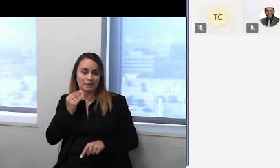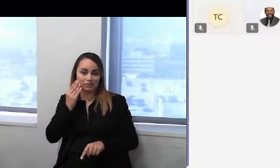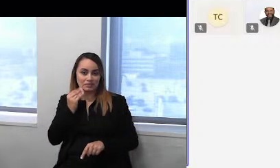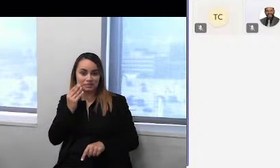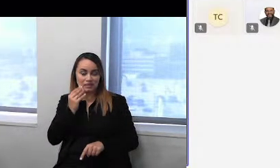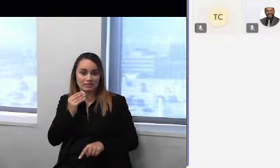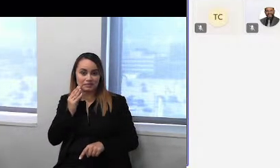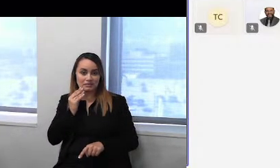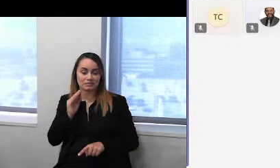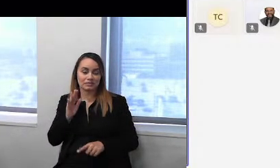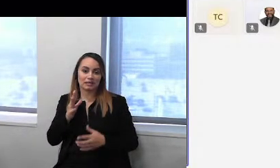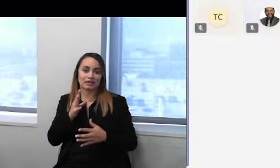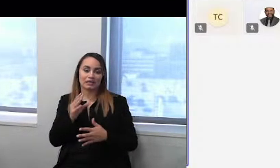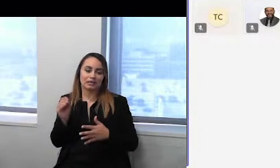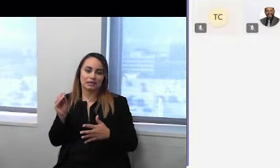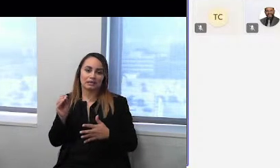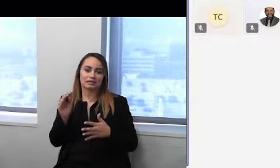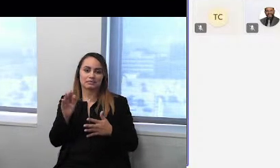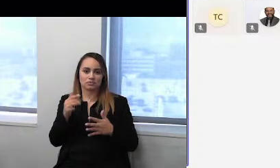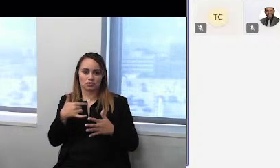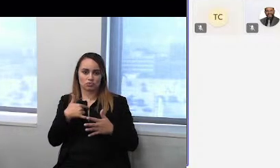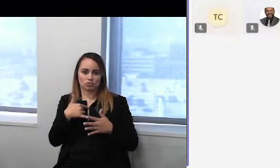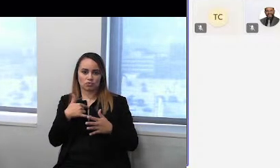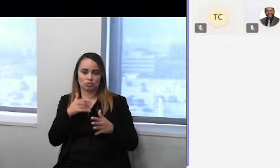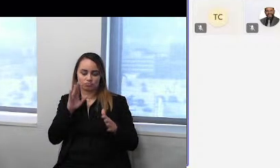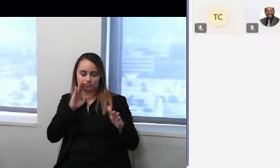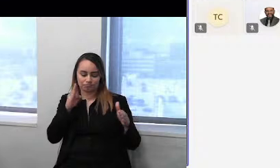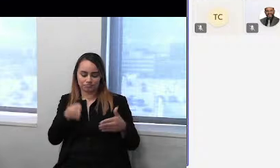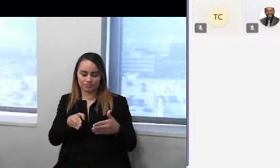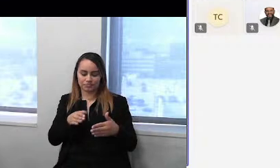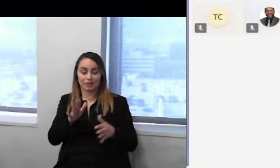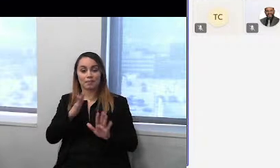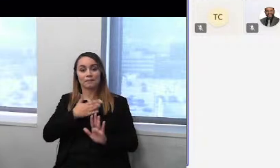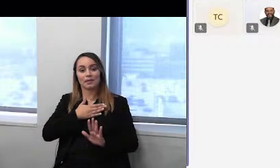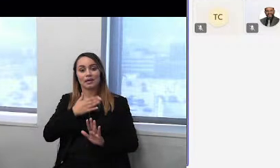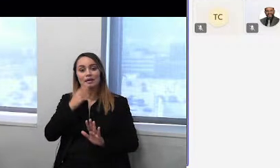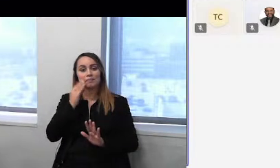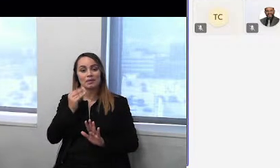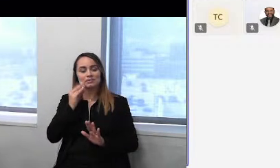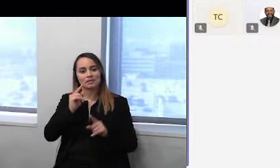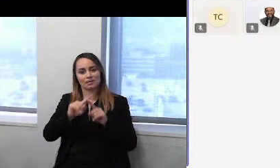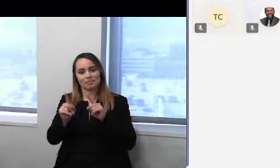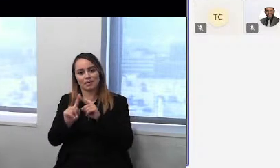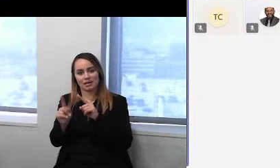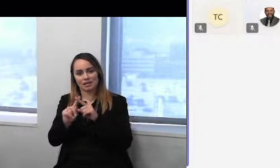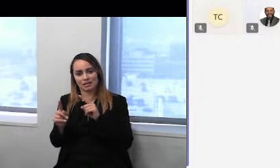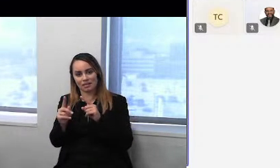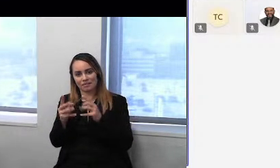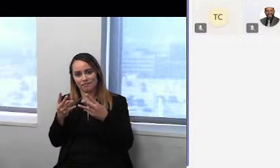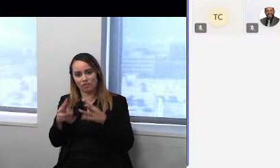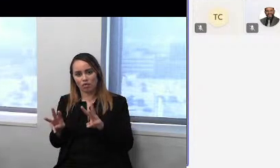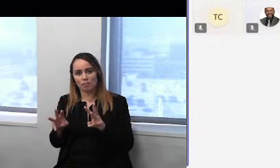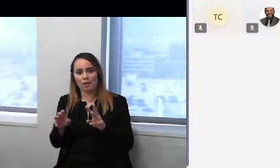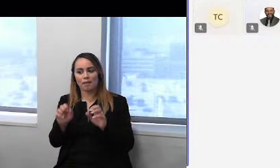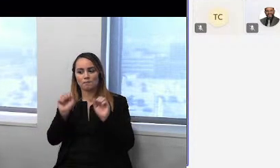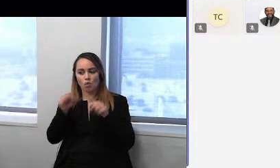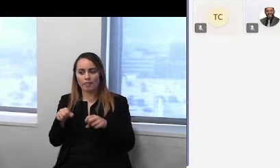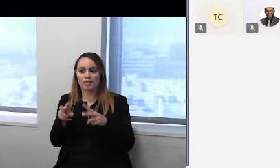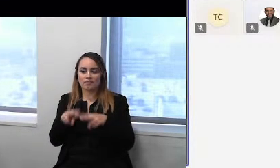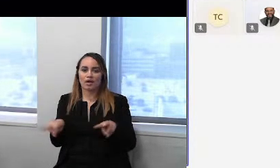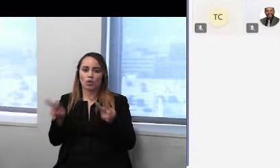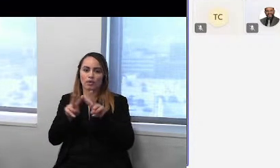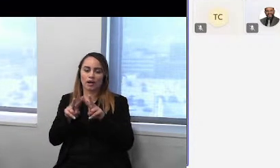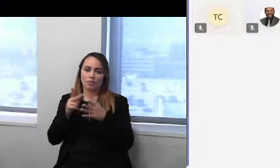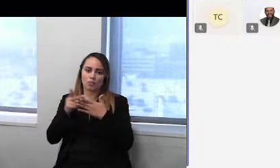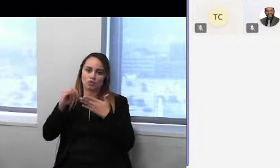second. In my experience, there are different ways to value a project and how to bring it into a system.